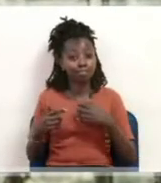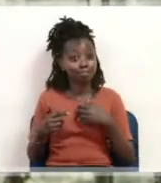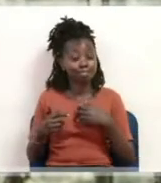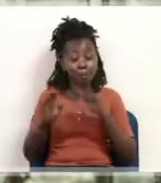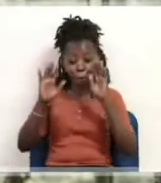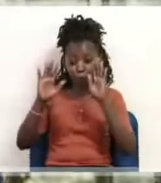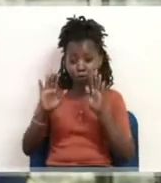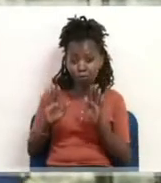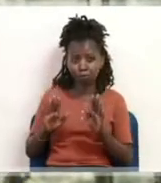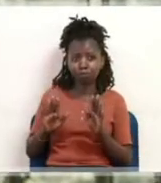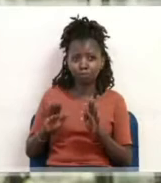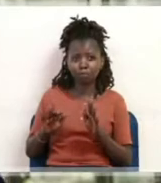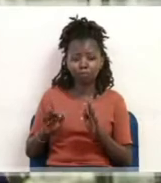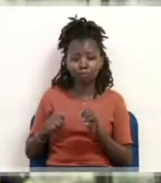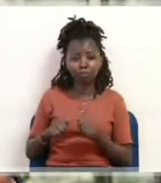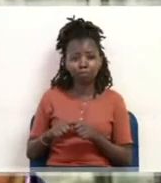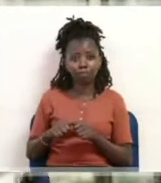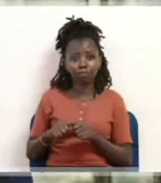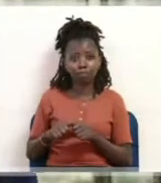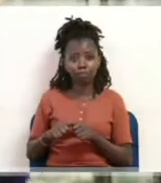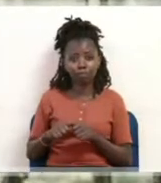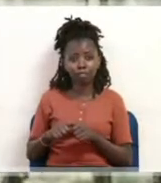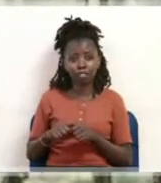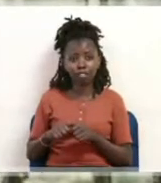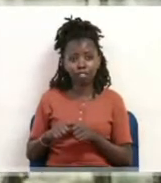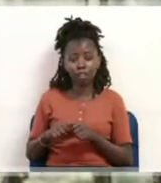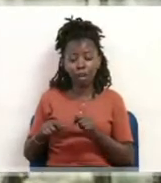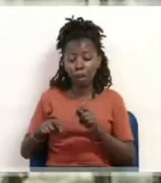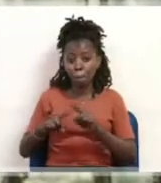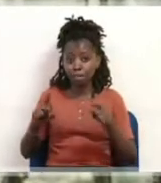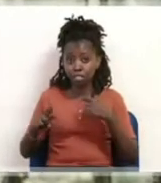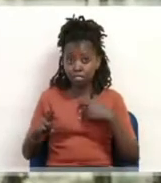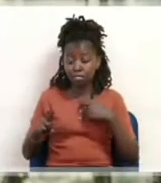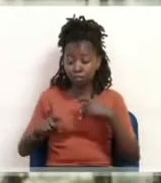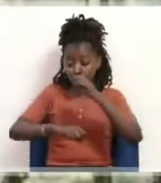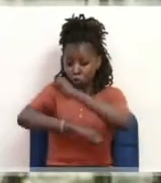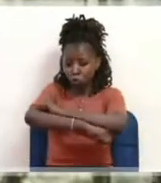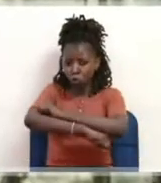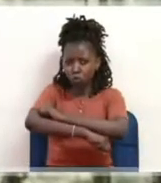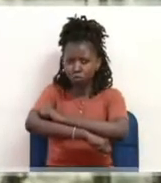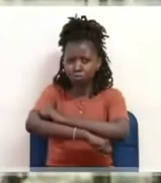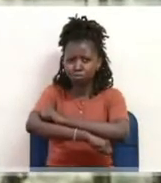But in primary, one of my worst moments was when I was